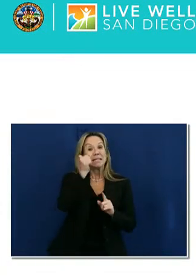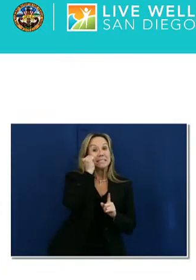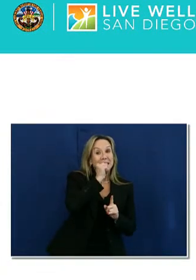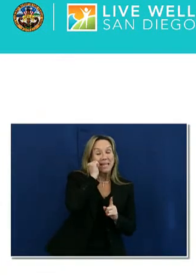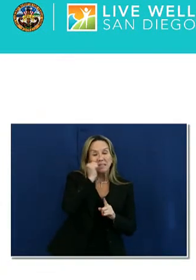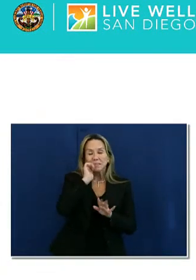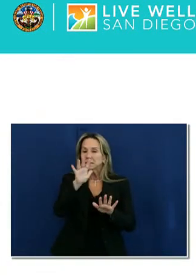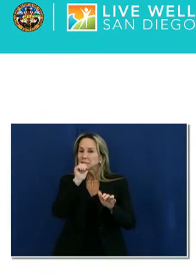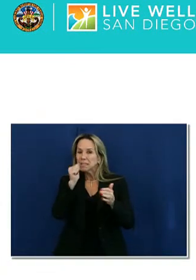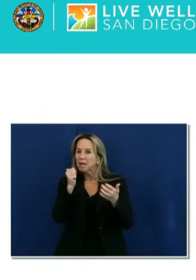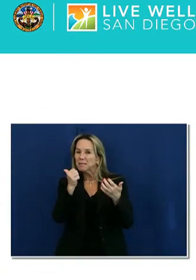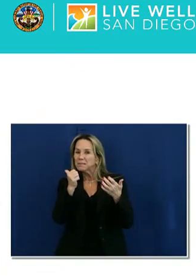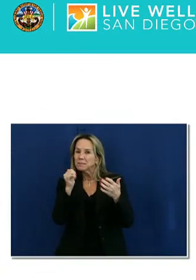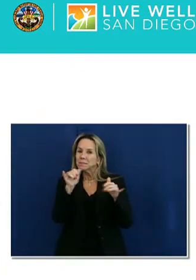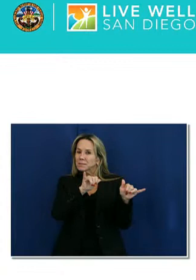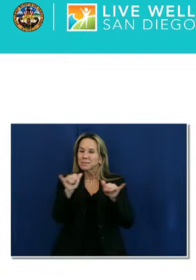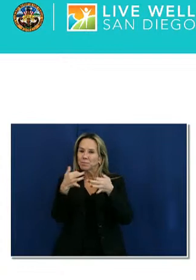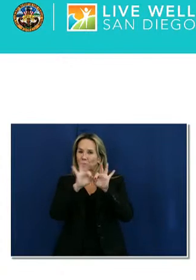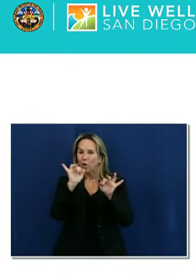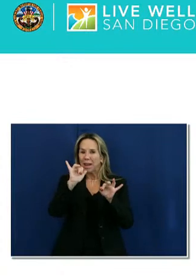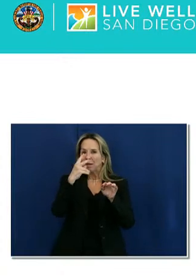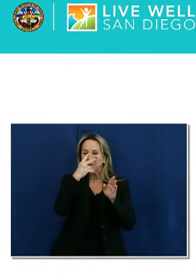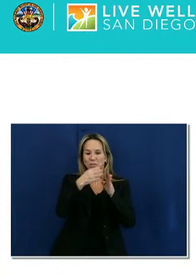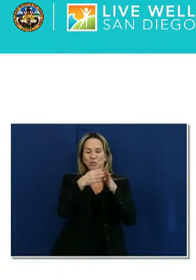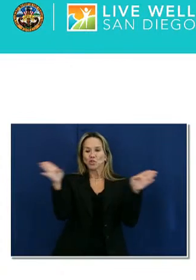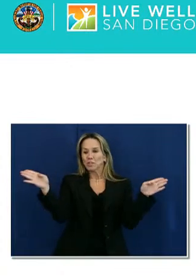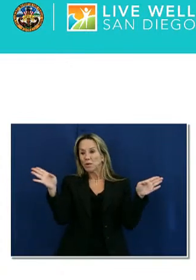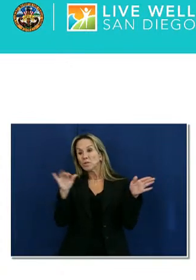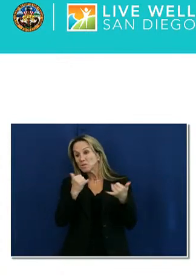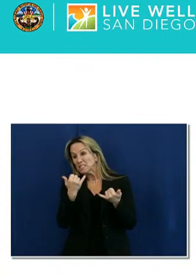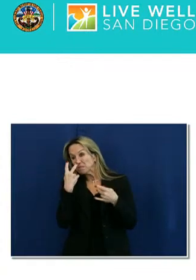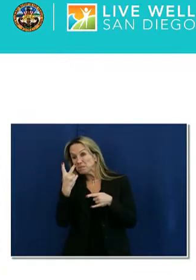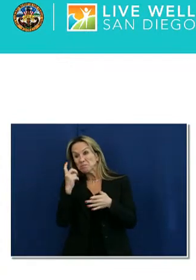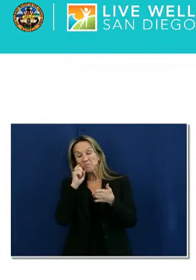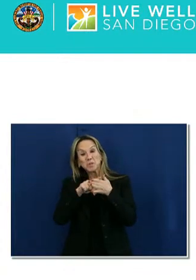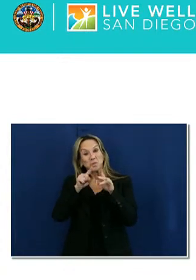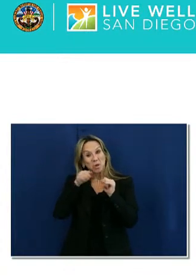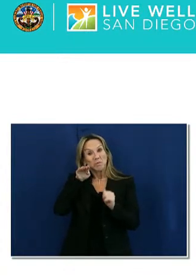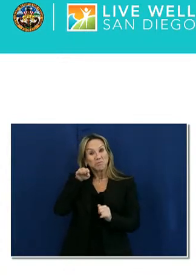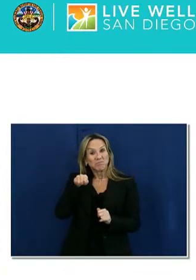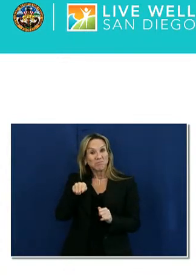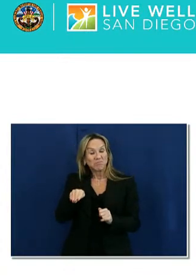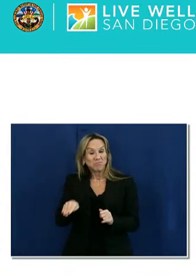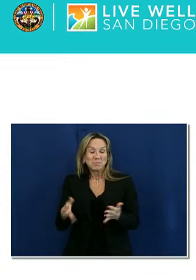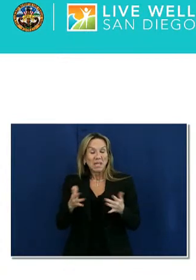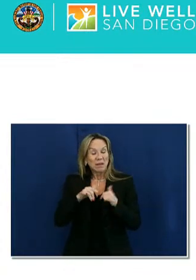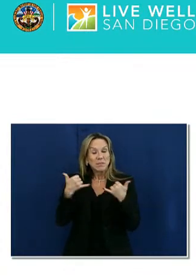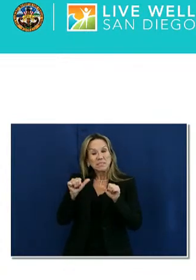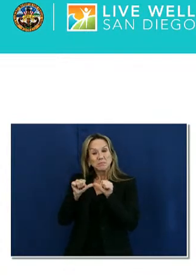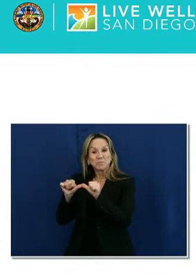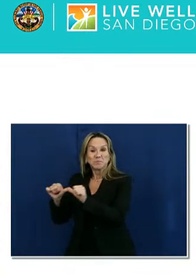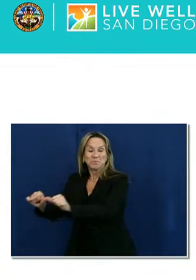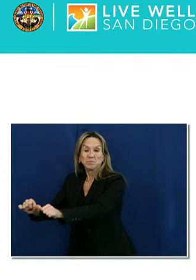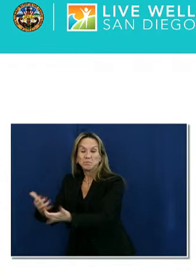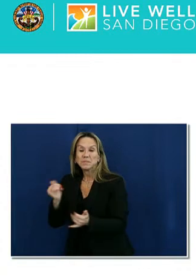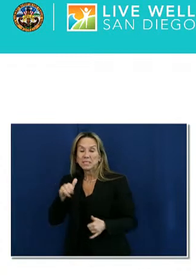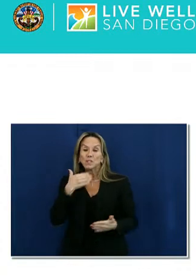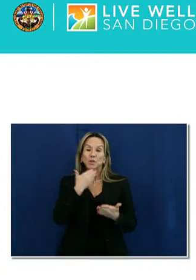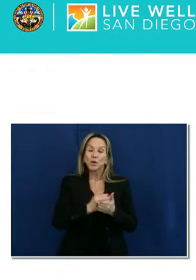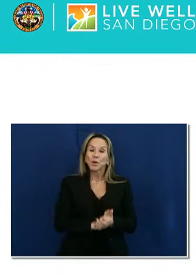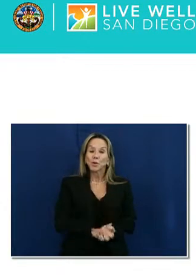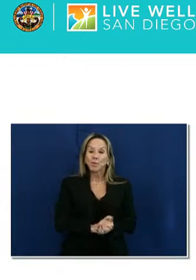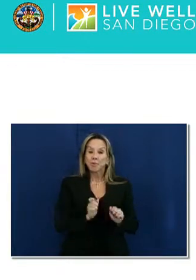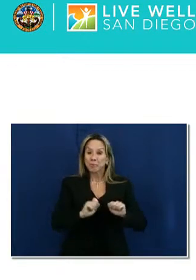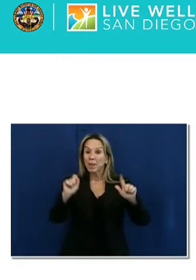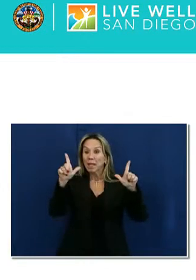general trends, and we would like this trend to start tilting downward a little bit, but we are holding steady, and that is good. Next,